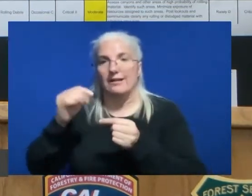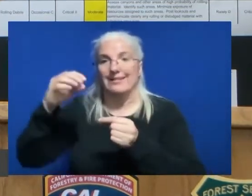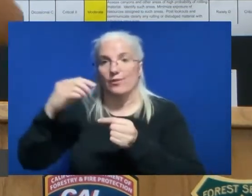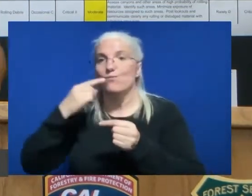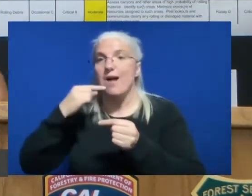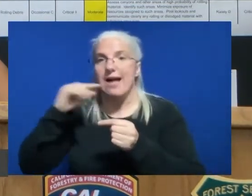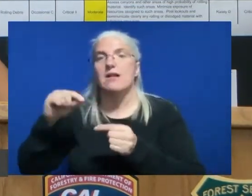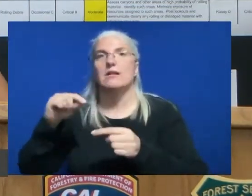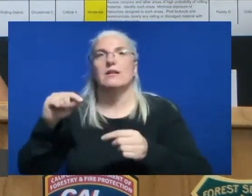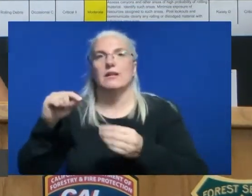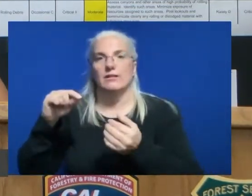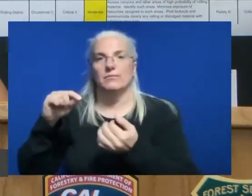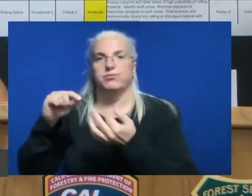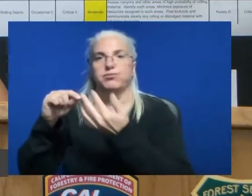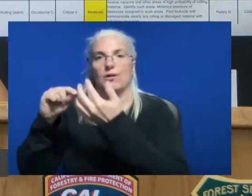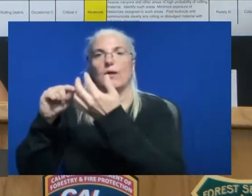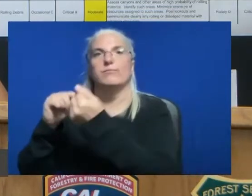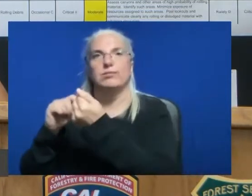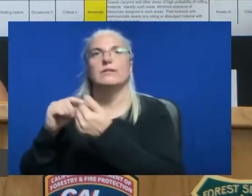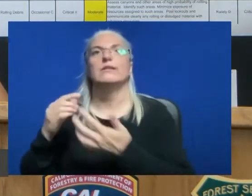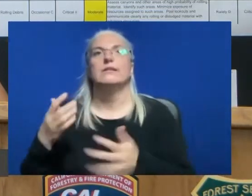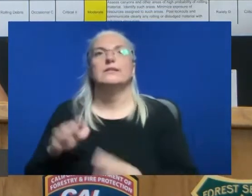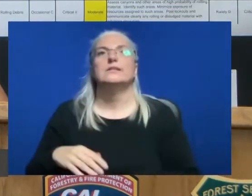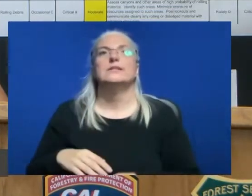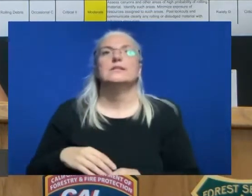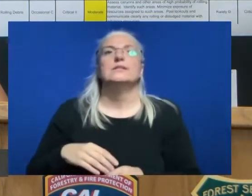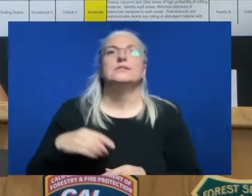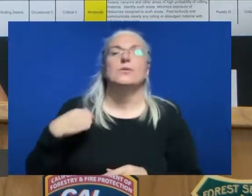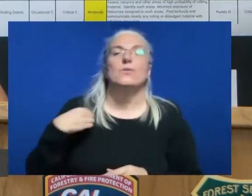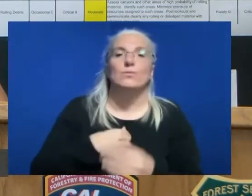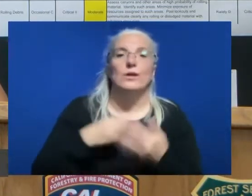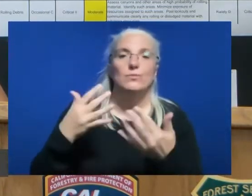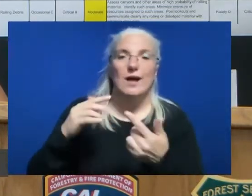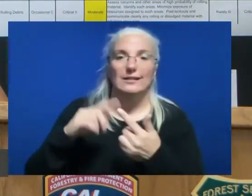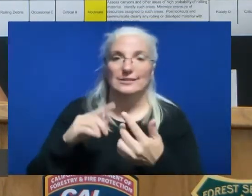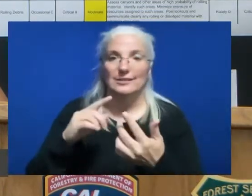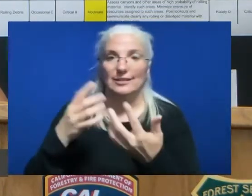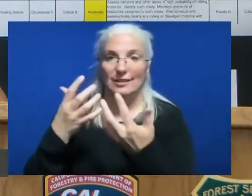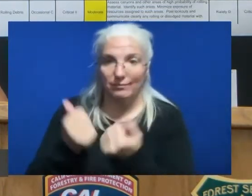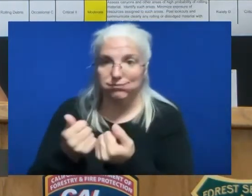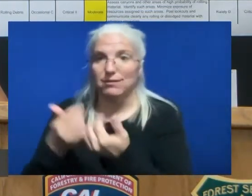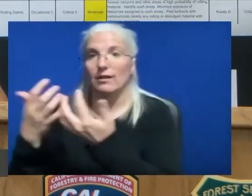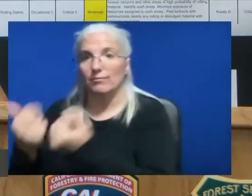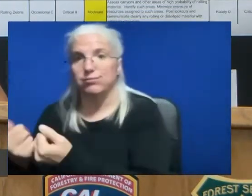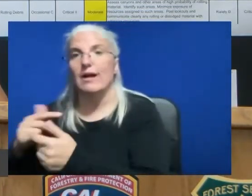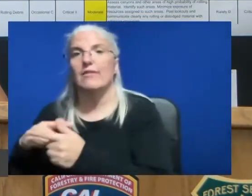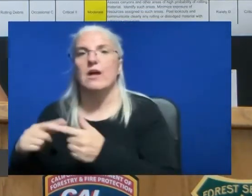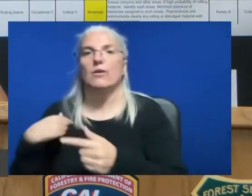so forth. So hopefully that helps explain some of the tactics that we use.